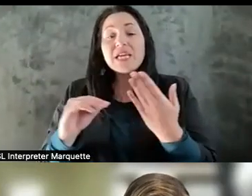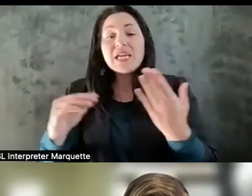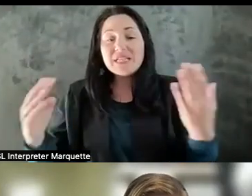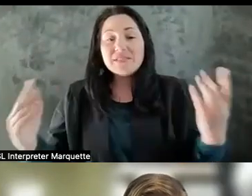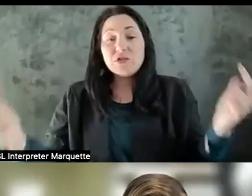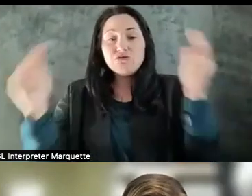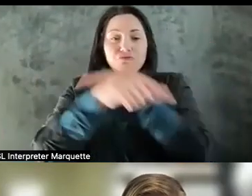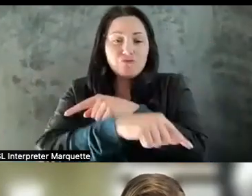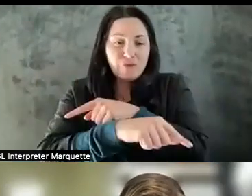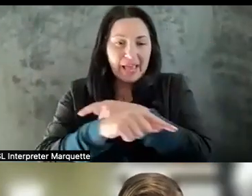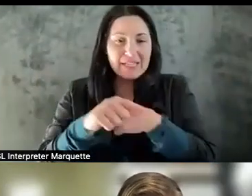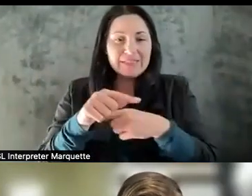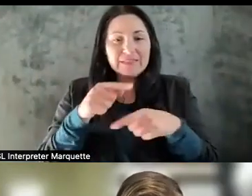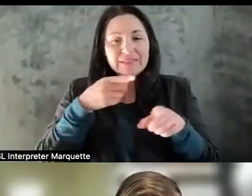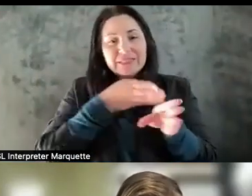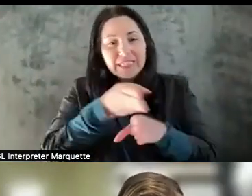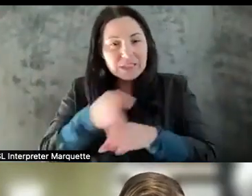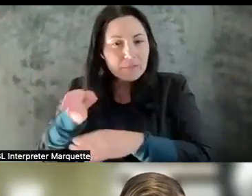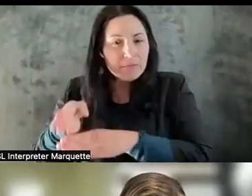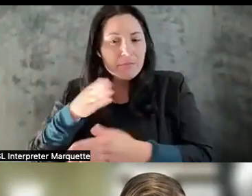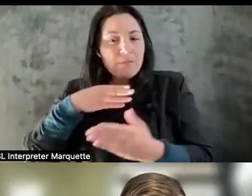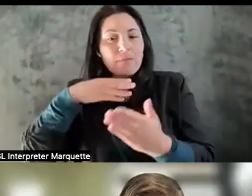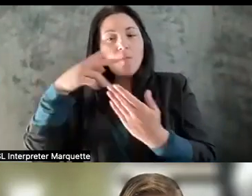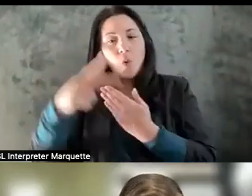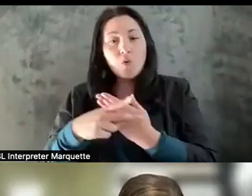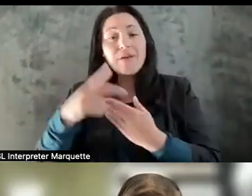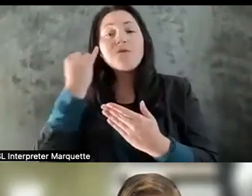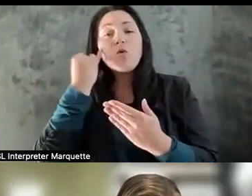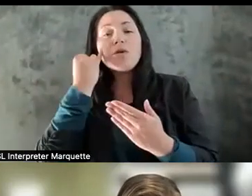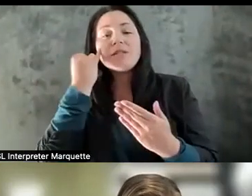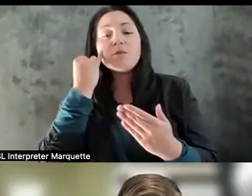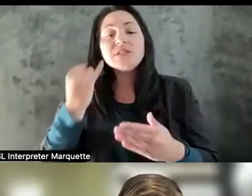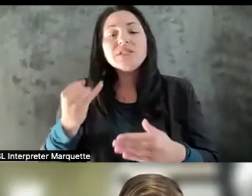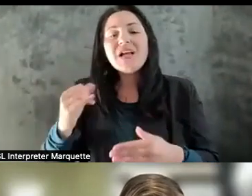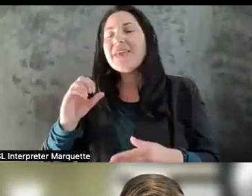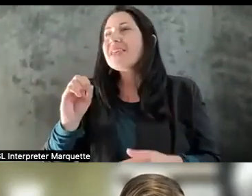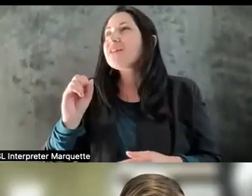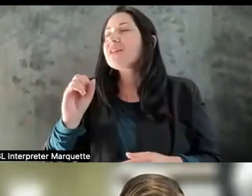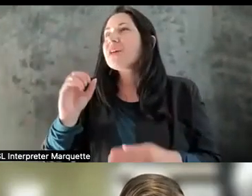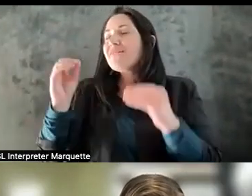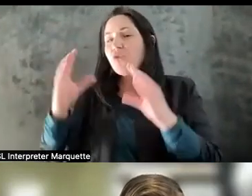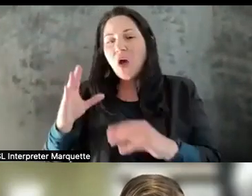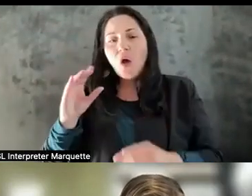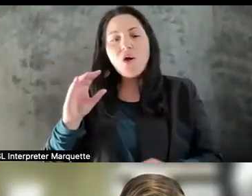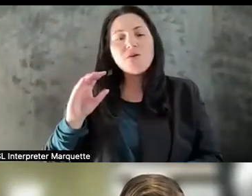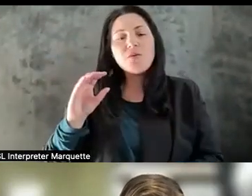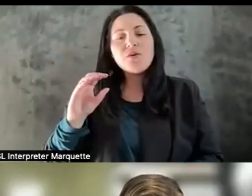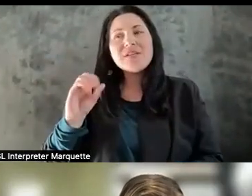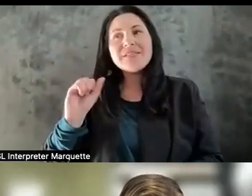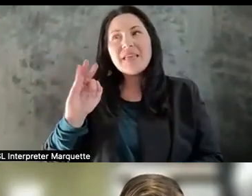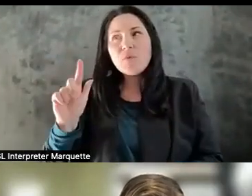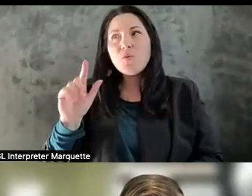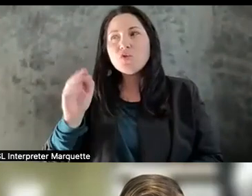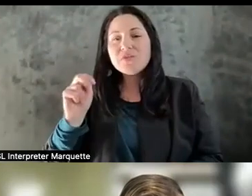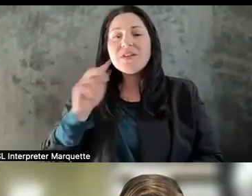transdisciplinary program. So let's say right now, I think Frau Samuel or Ms. Johnson talked about their